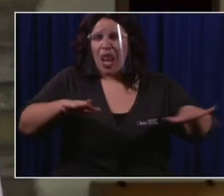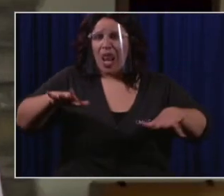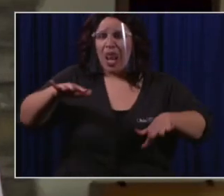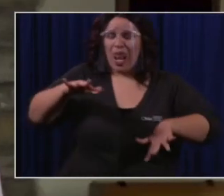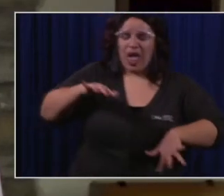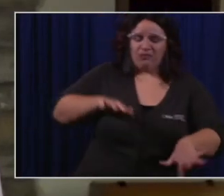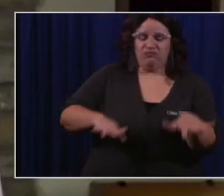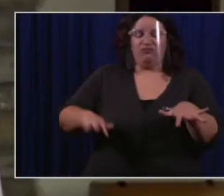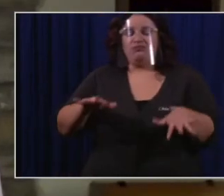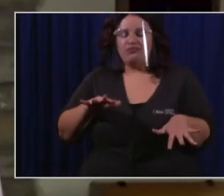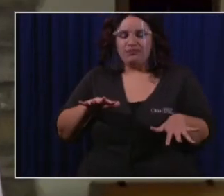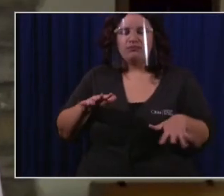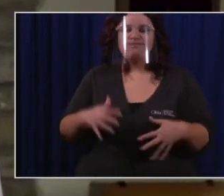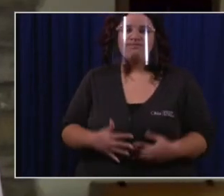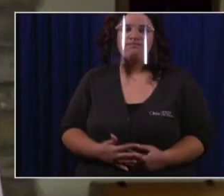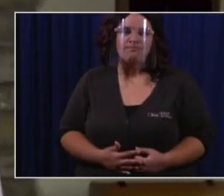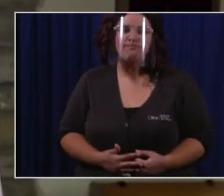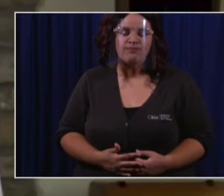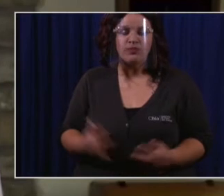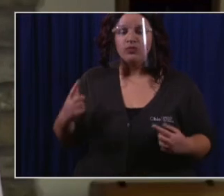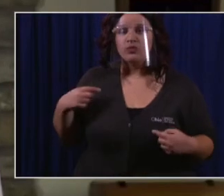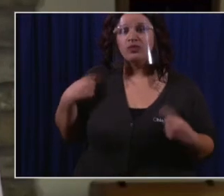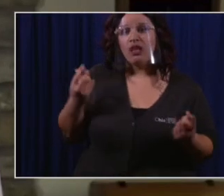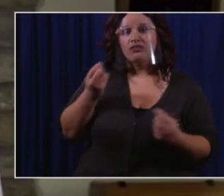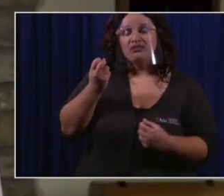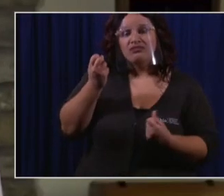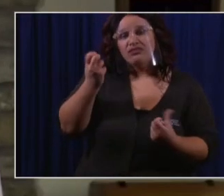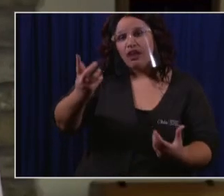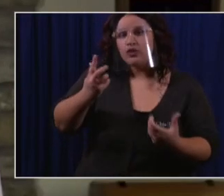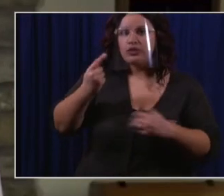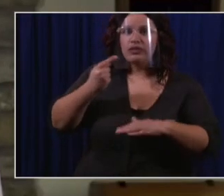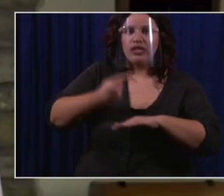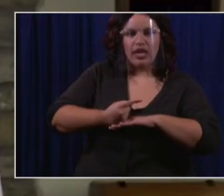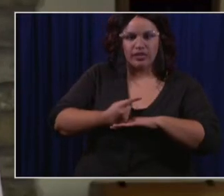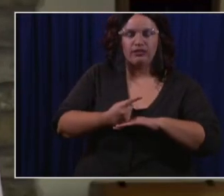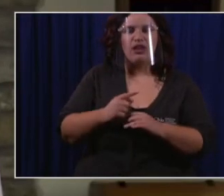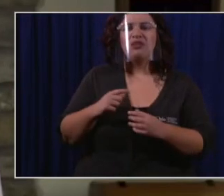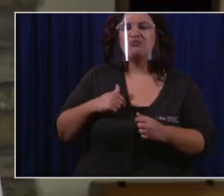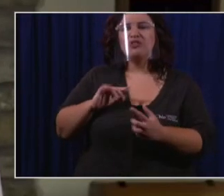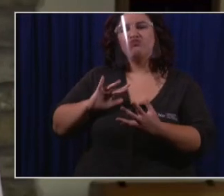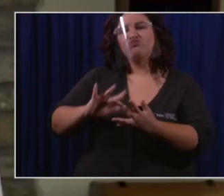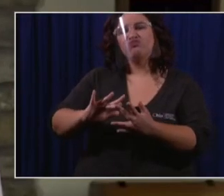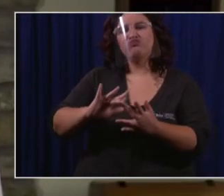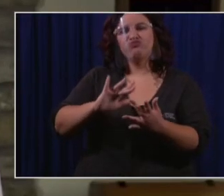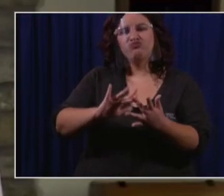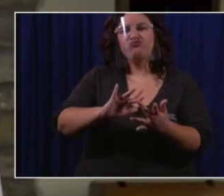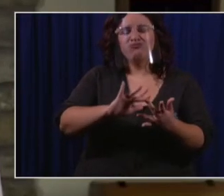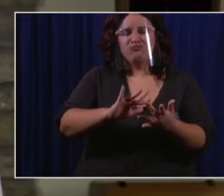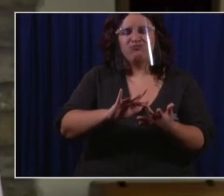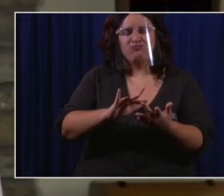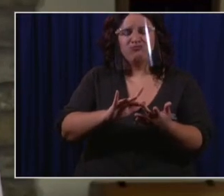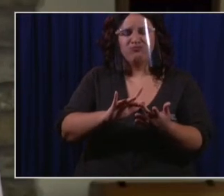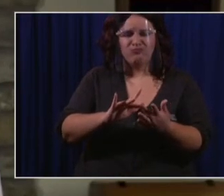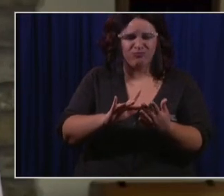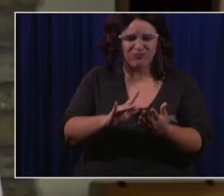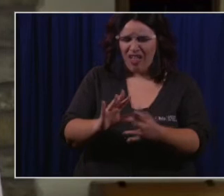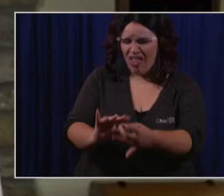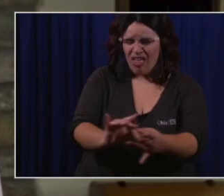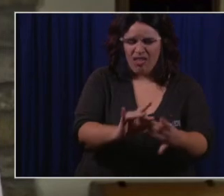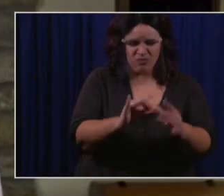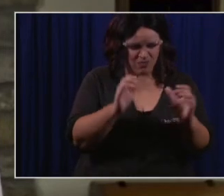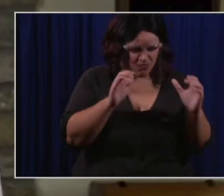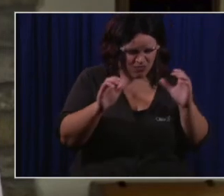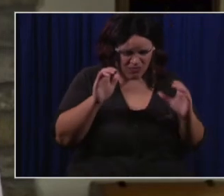I've spent the last several days talking to a lot of people who would be directly impacted by that, and this is going to be something